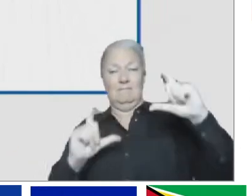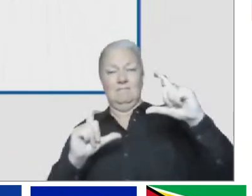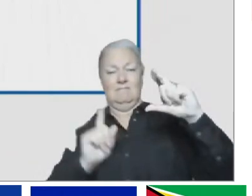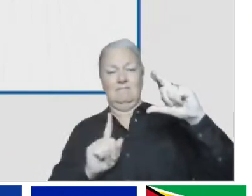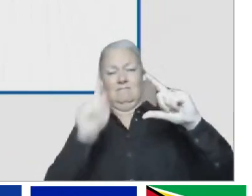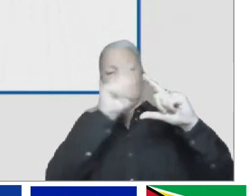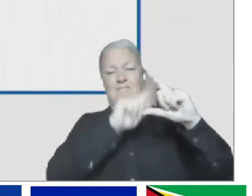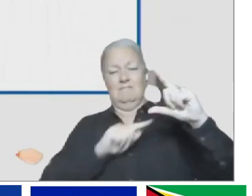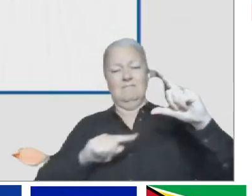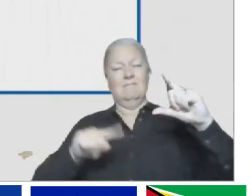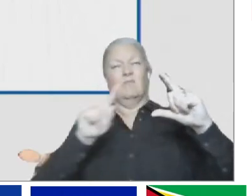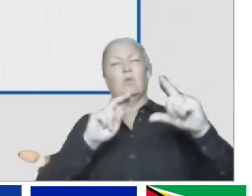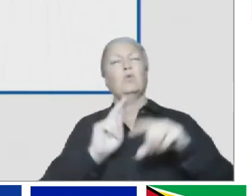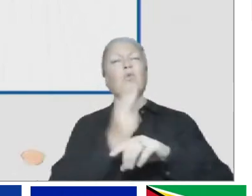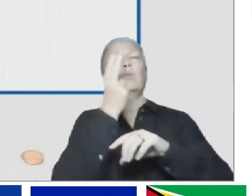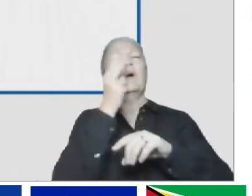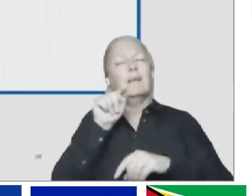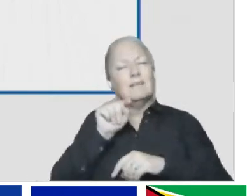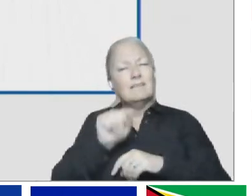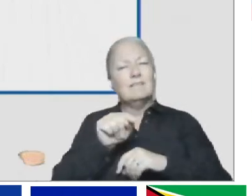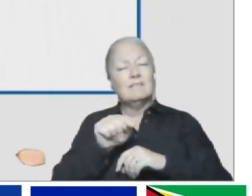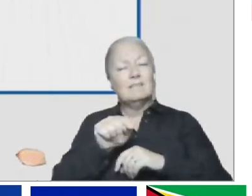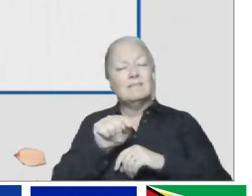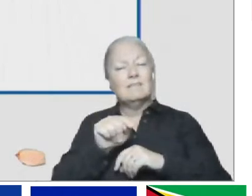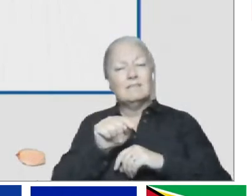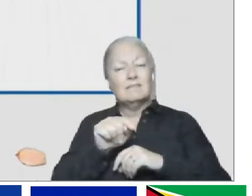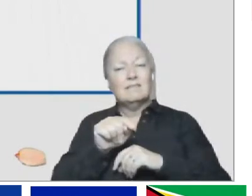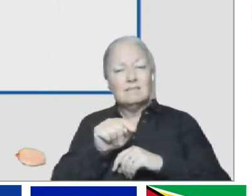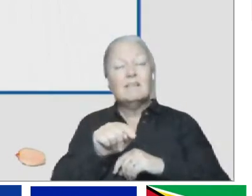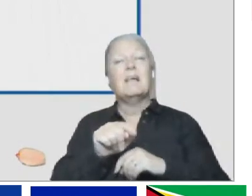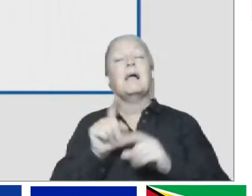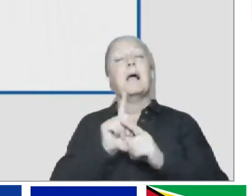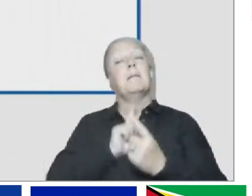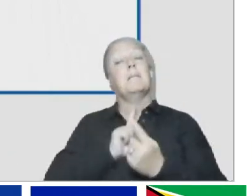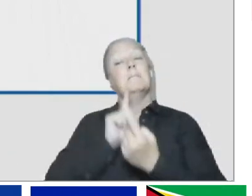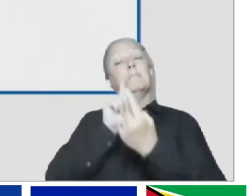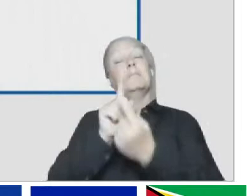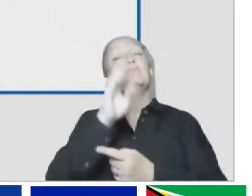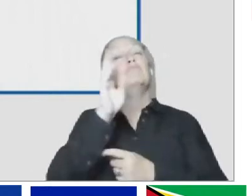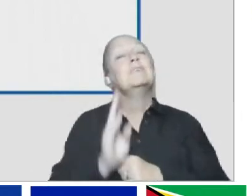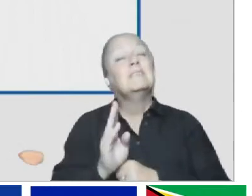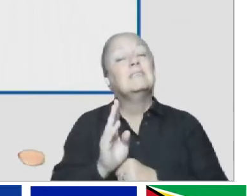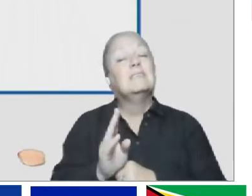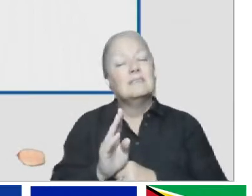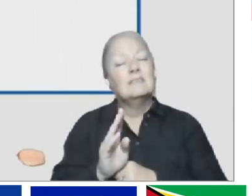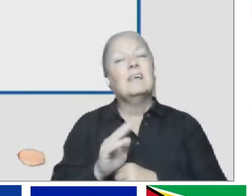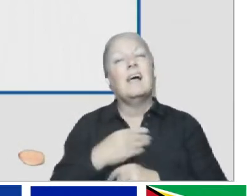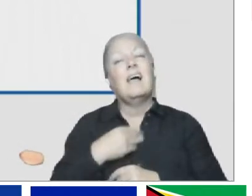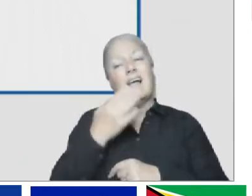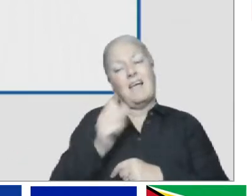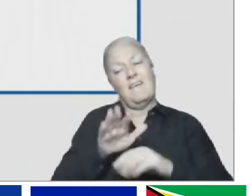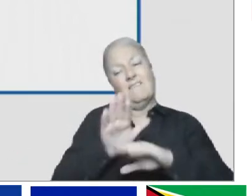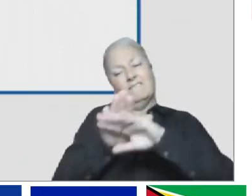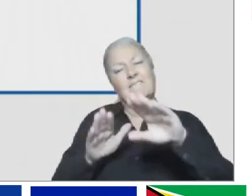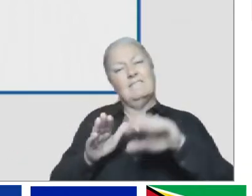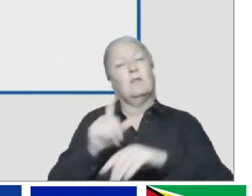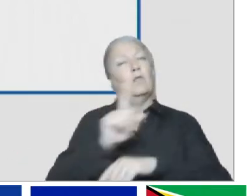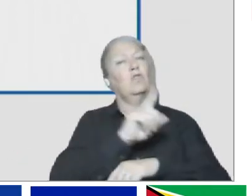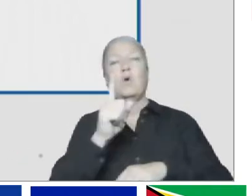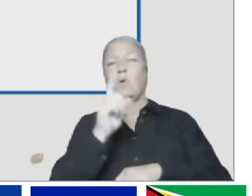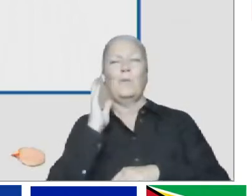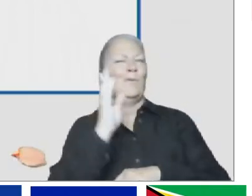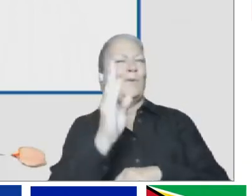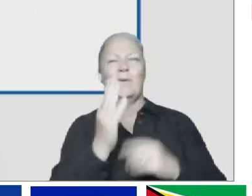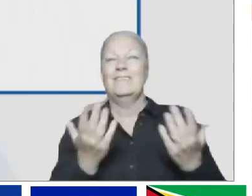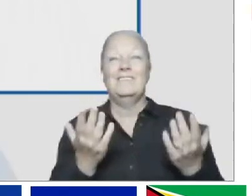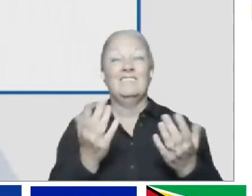meet Brazil, we have several dry areas. There are no walls, and actually we are united